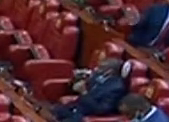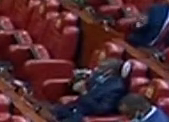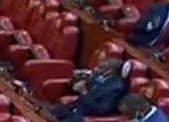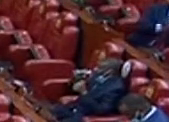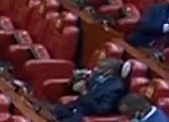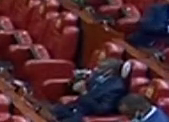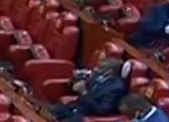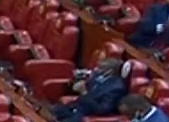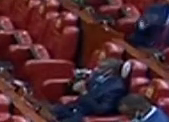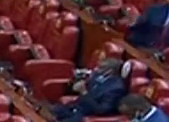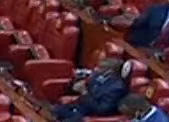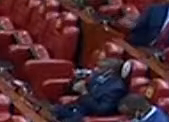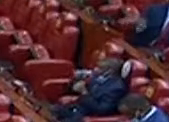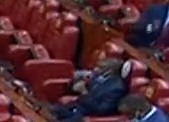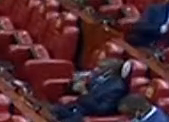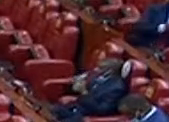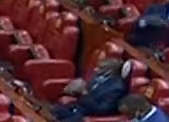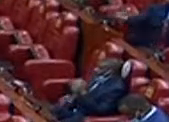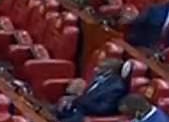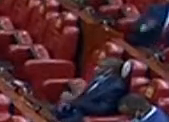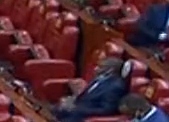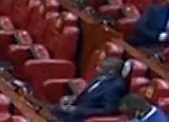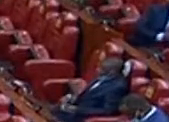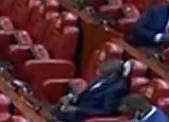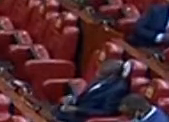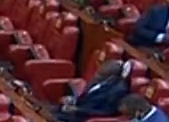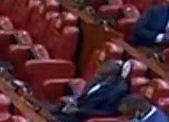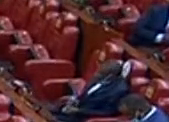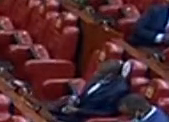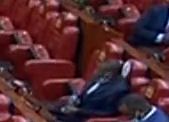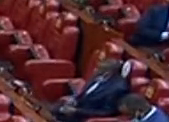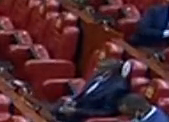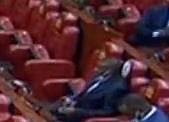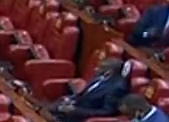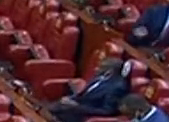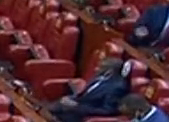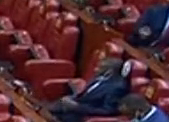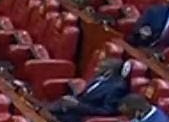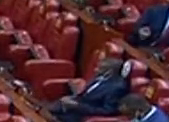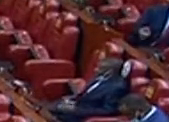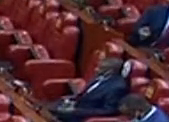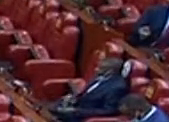The Public Procurement and Asset Disposal Amendment Bill 2020,